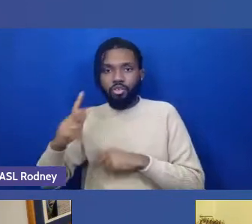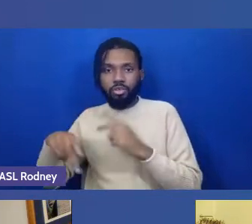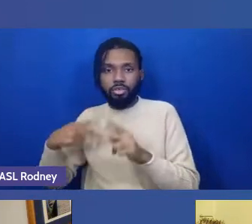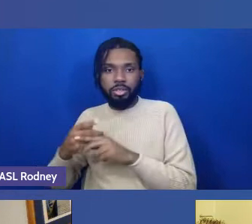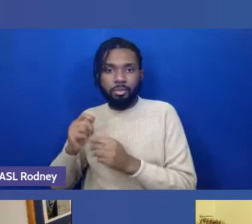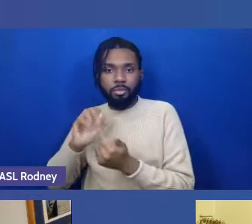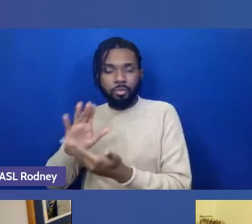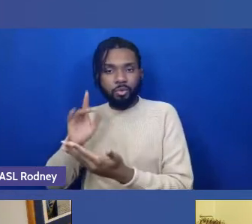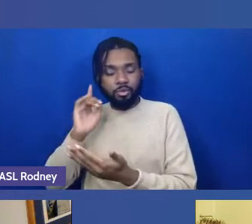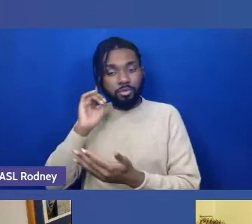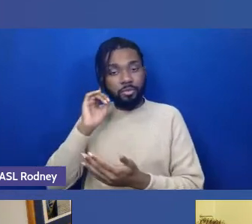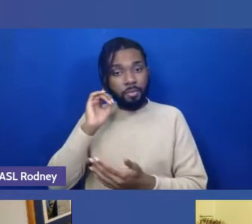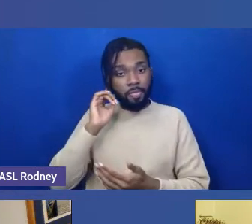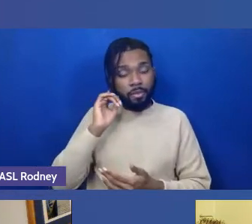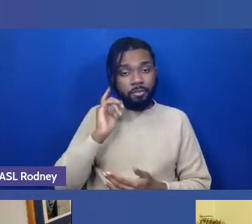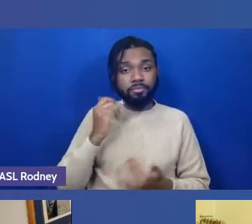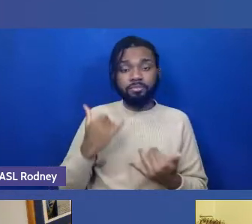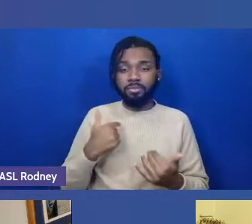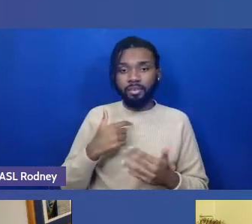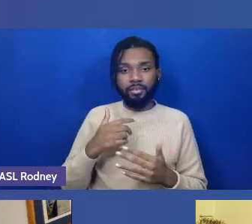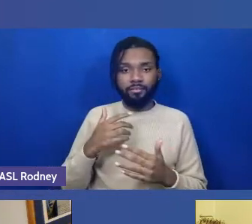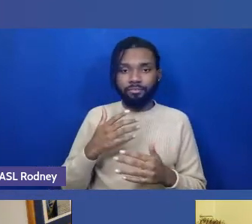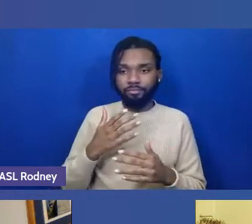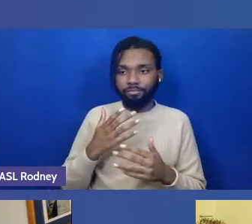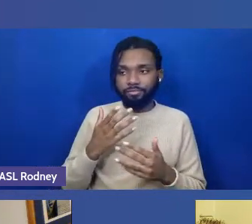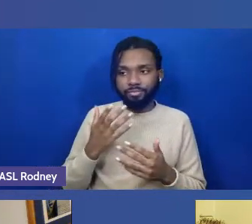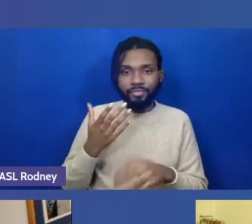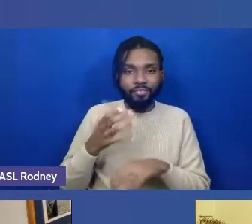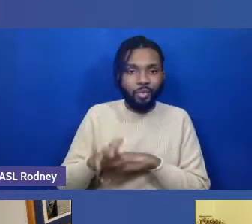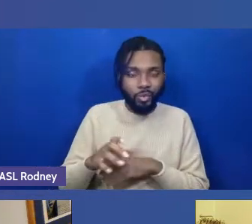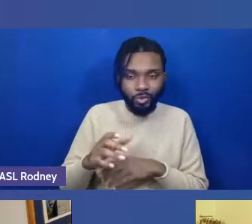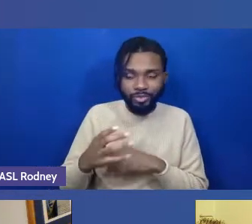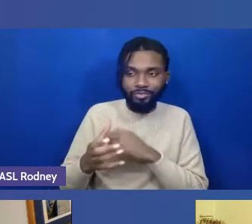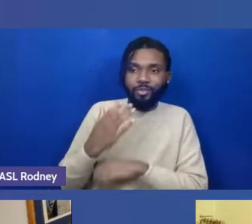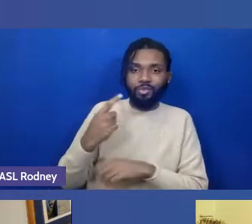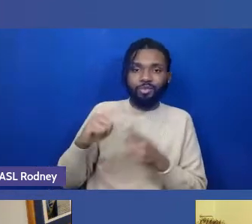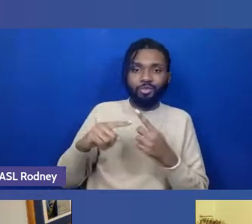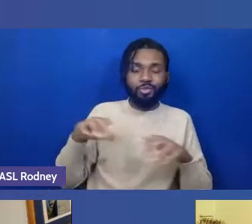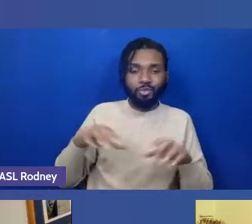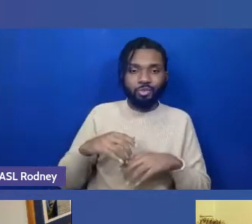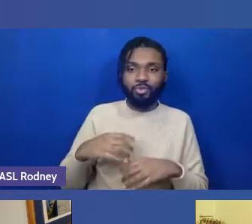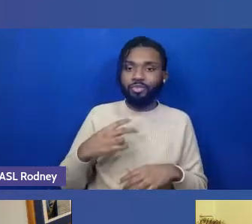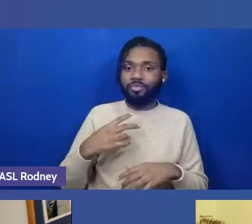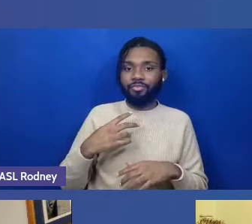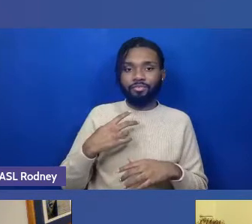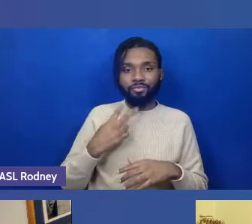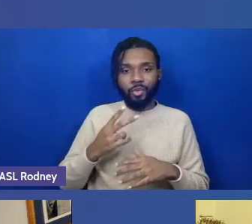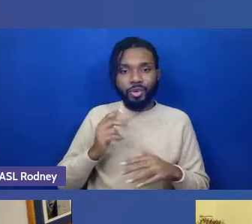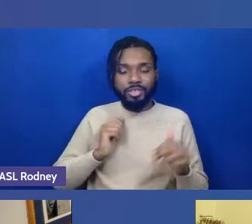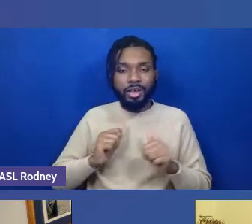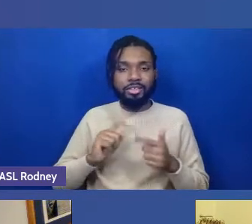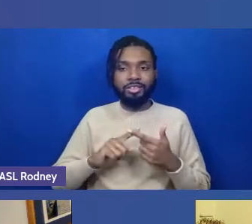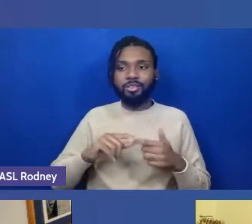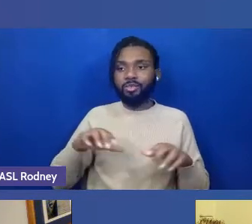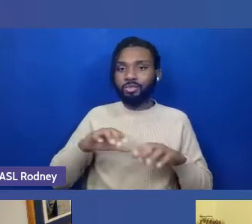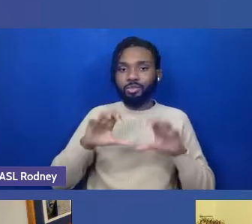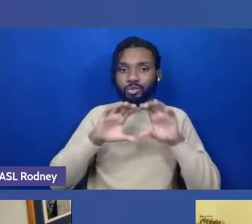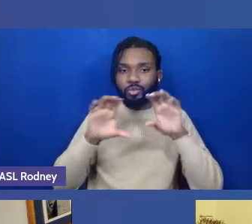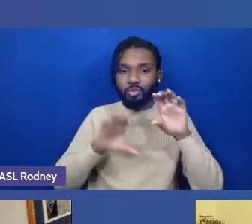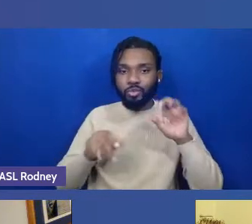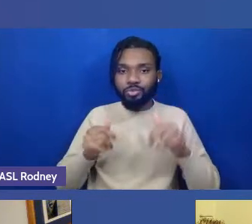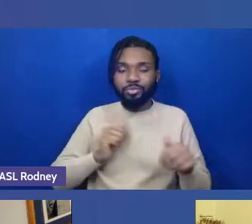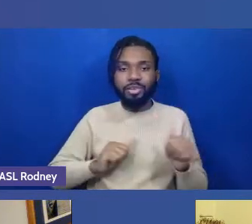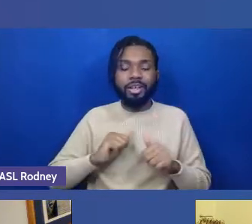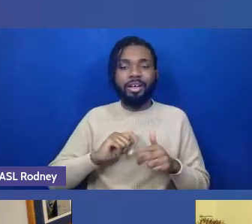forced to do voice acting, to create audio plays, to create Zoom plays, to do all of these things that, like, you know, are